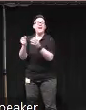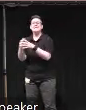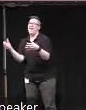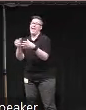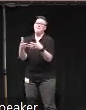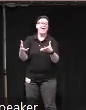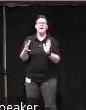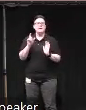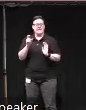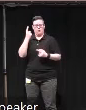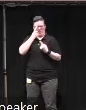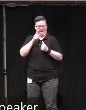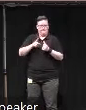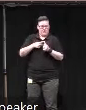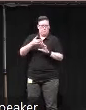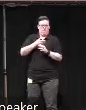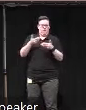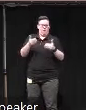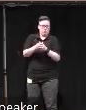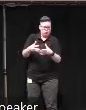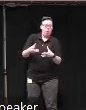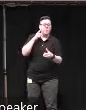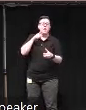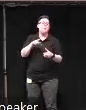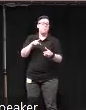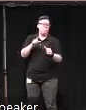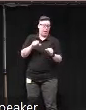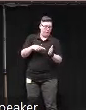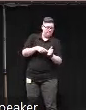opportunities that are real or imagined that arises.